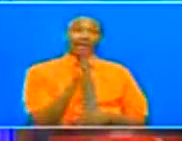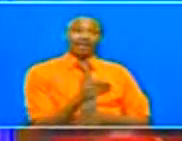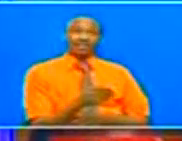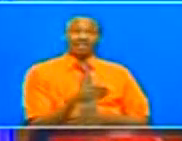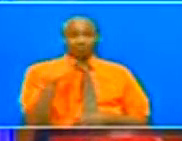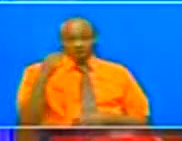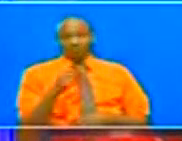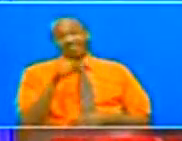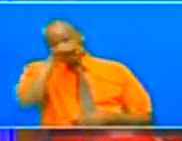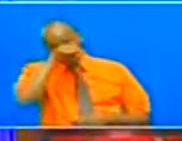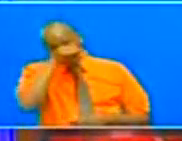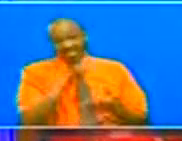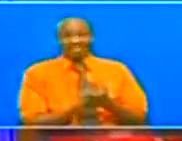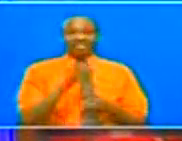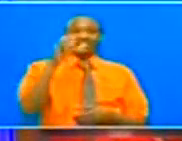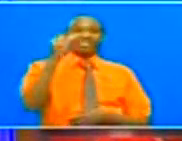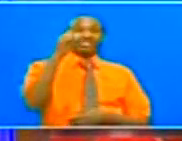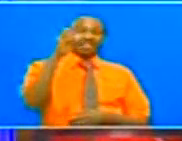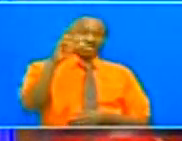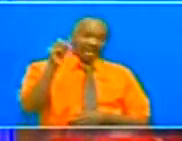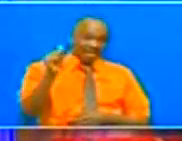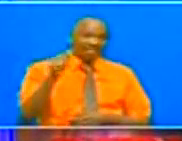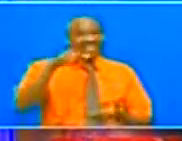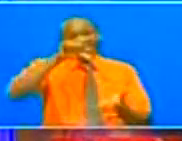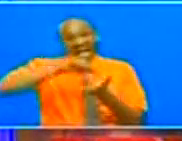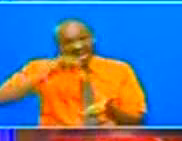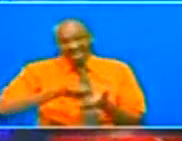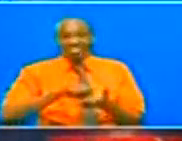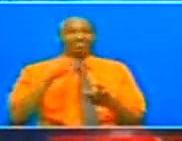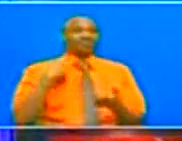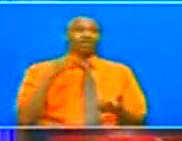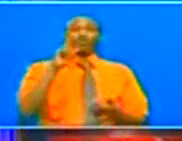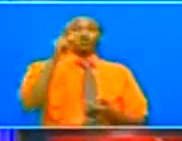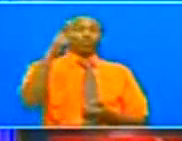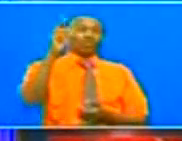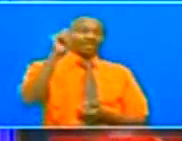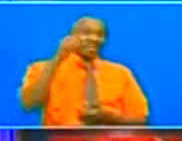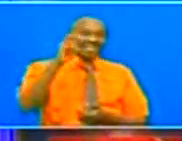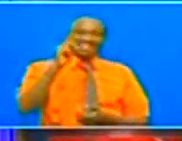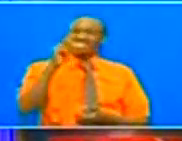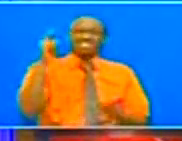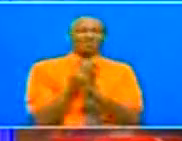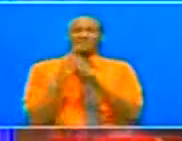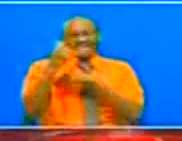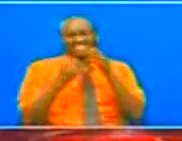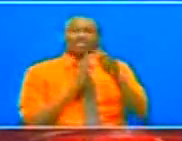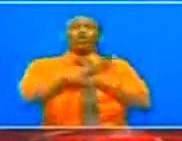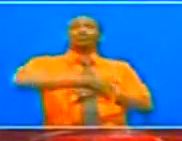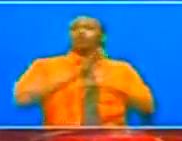cross from Turkey to Syria to Iraq, from Ukraine to different European countries. So